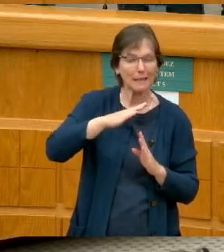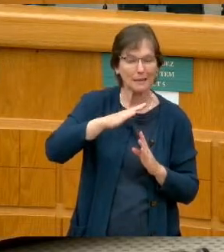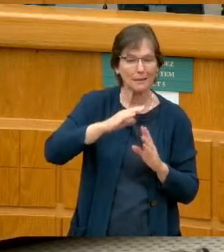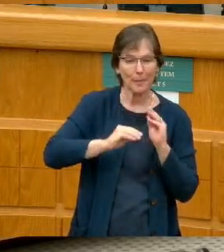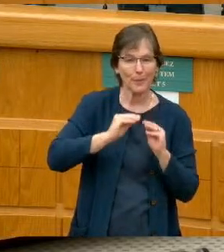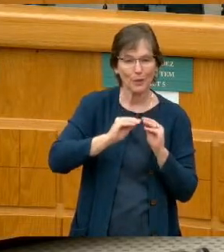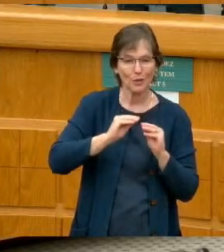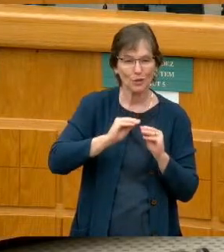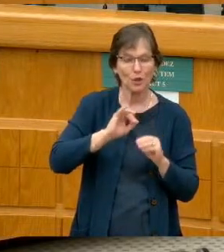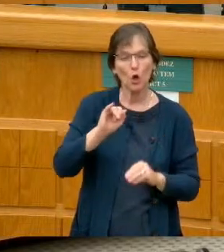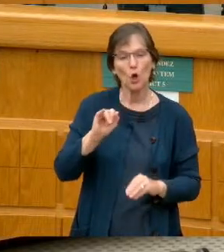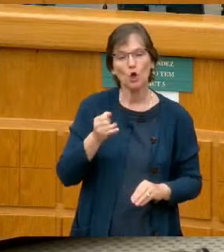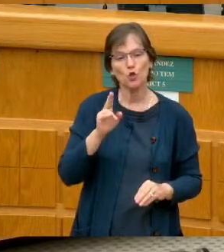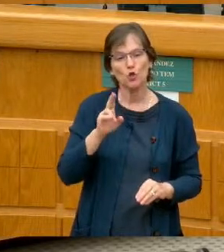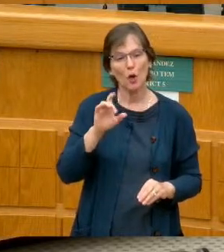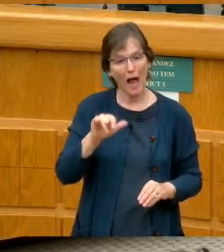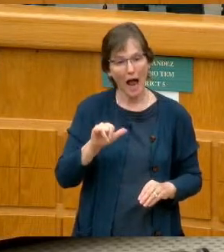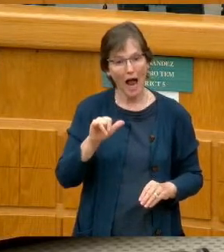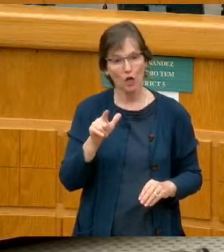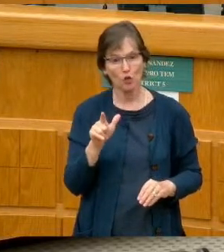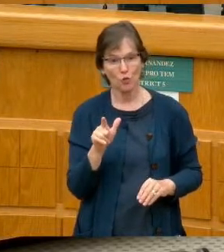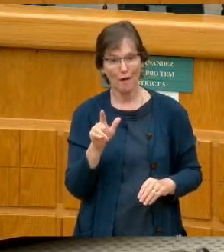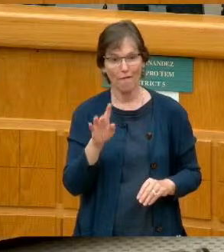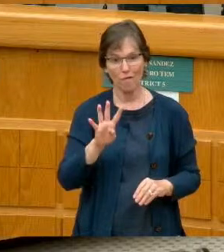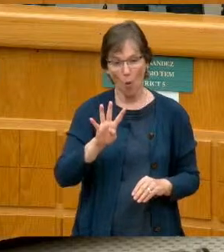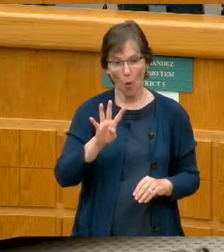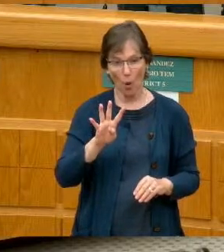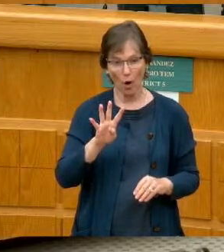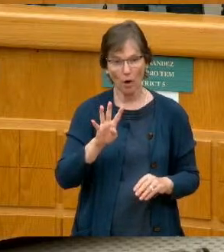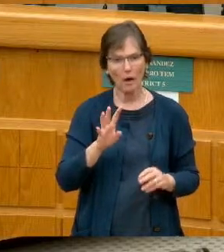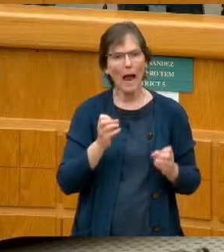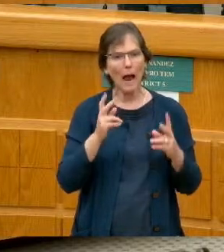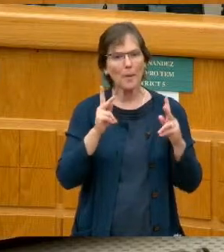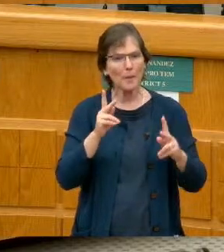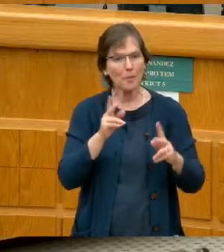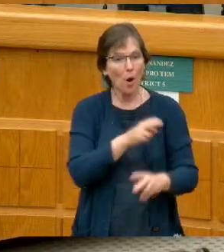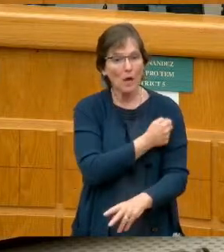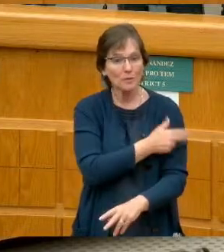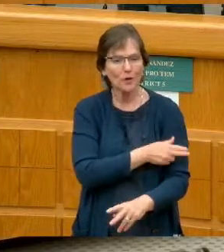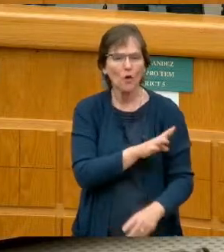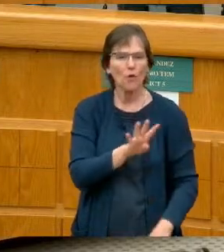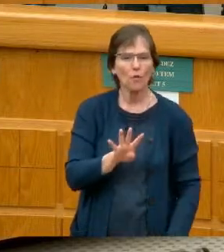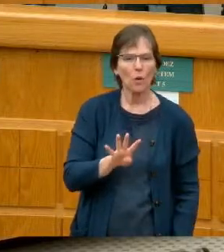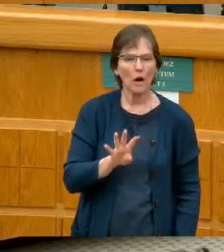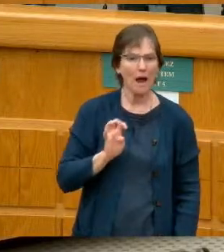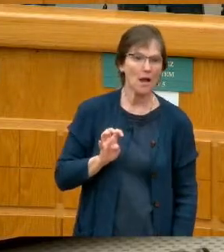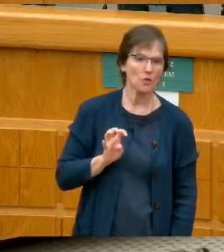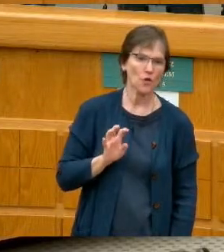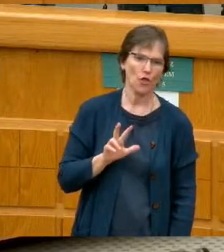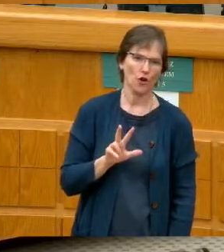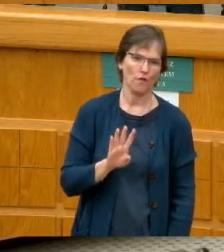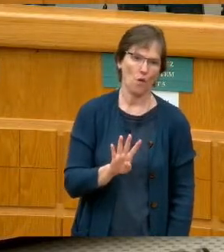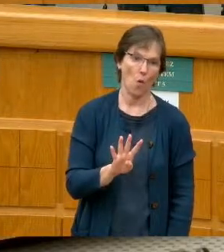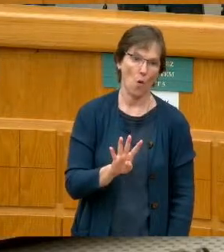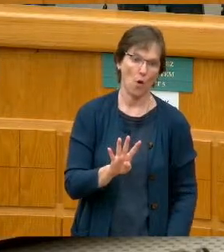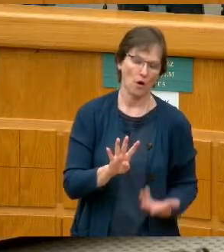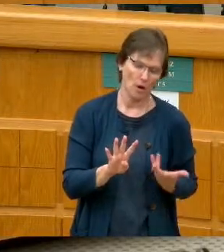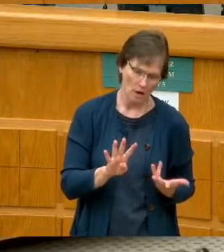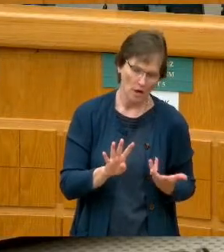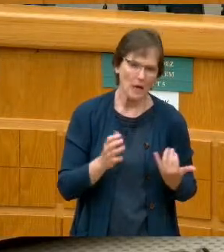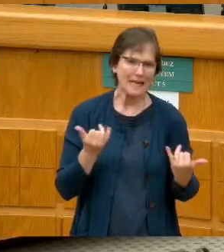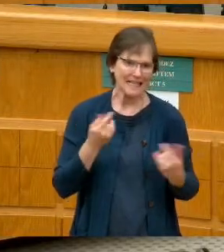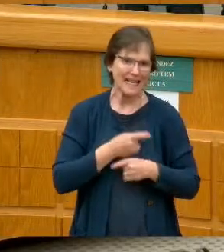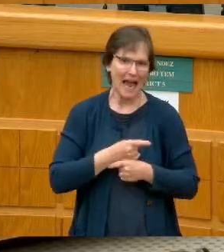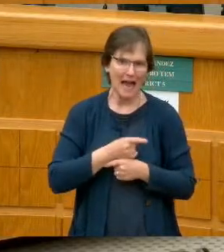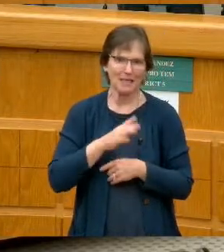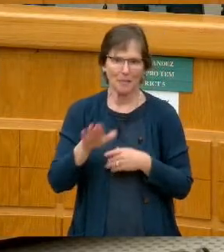July 24, and that's when we had 430 people recovering in the hospital. So today's number is about half